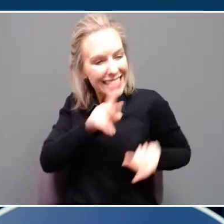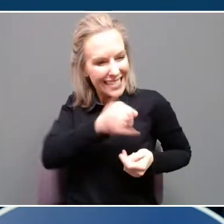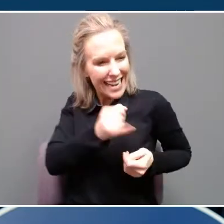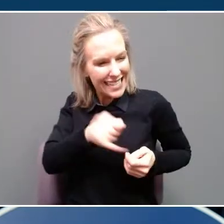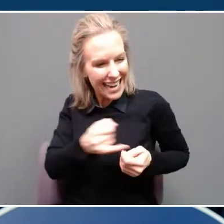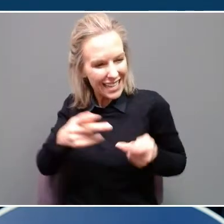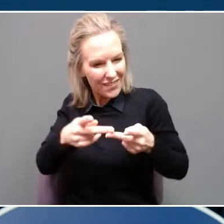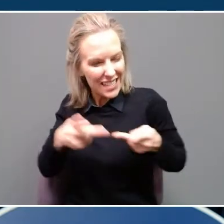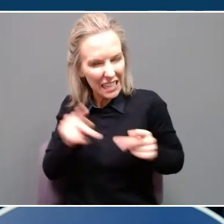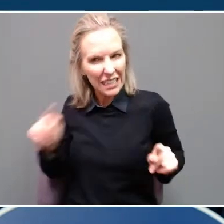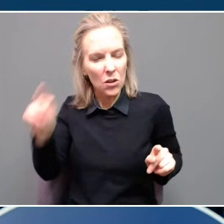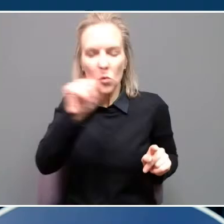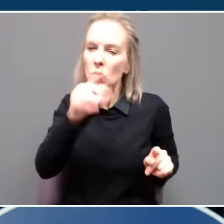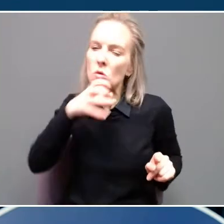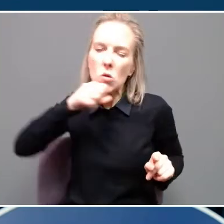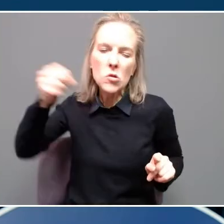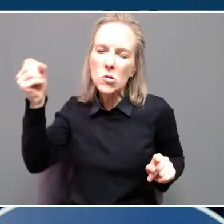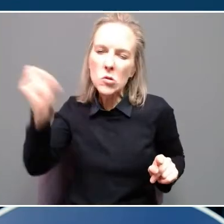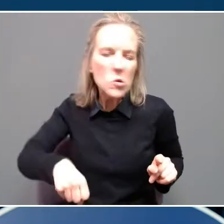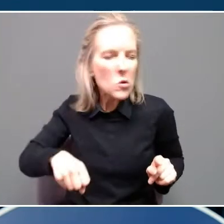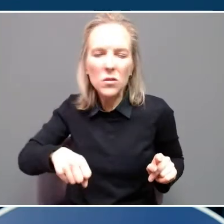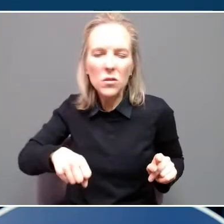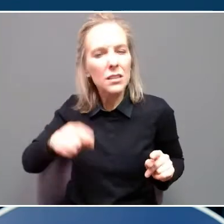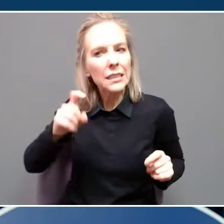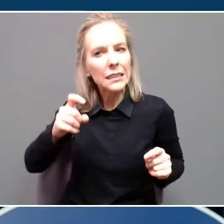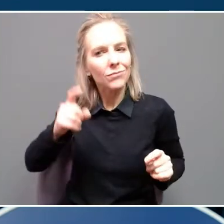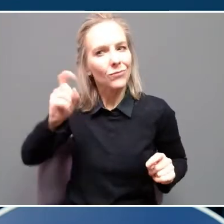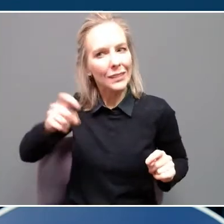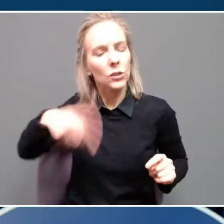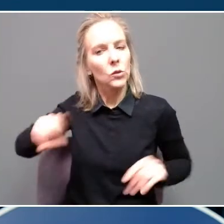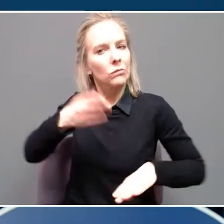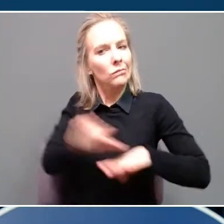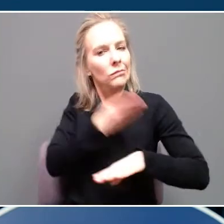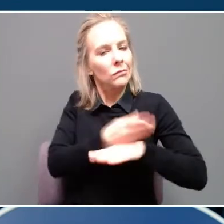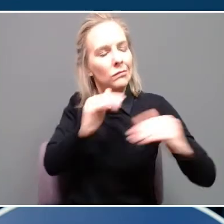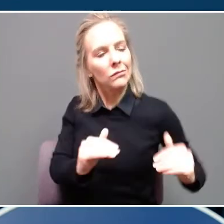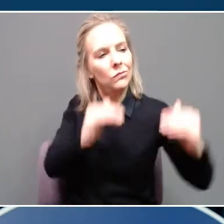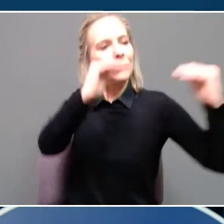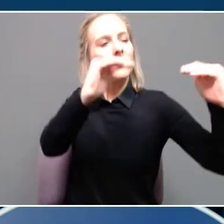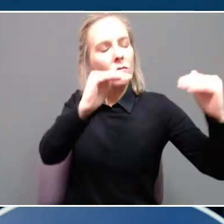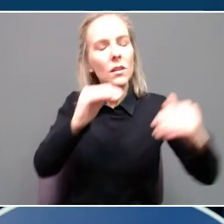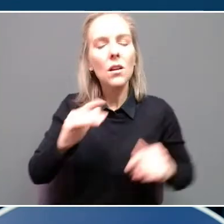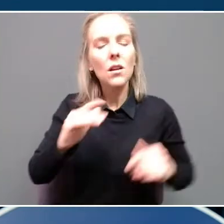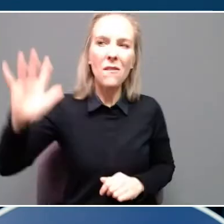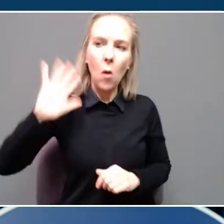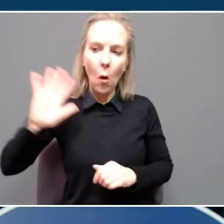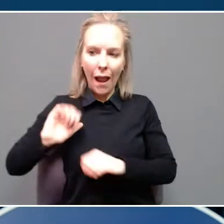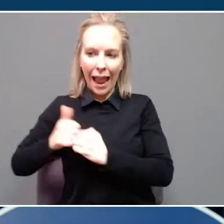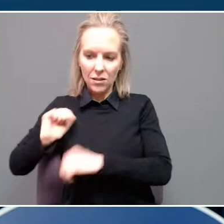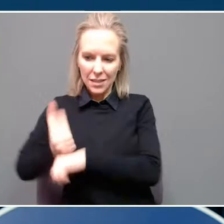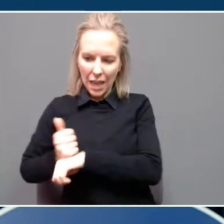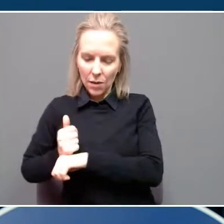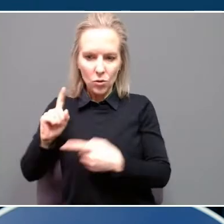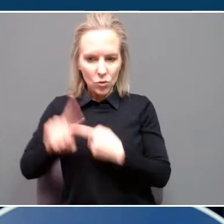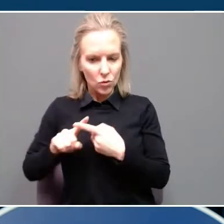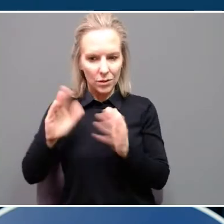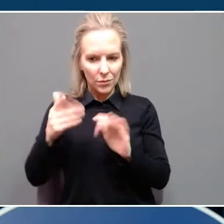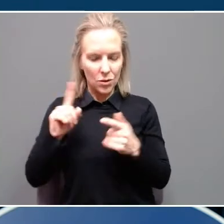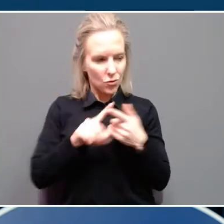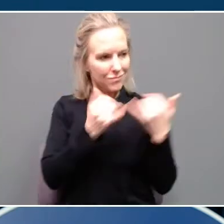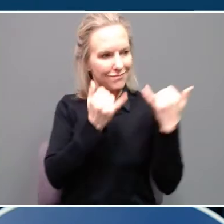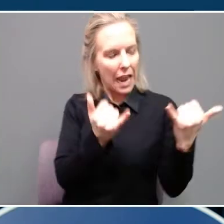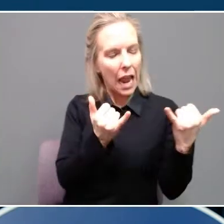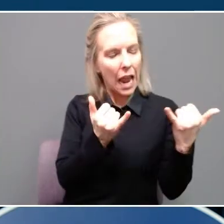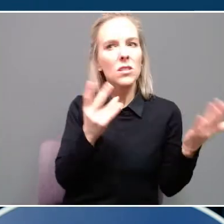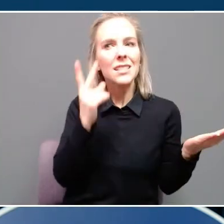itself, that were serving other purposes before they were set up. And you can just look at some of the incidents and know